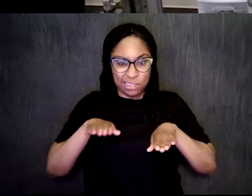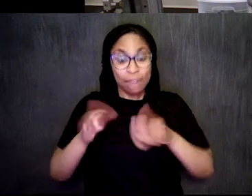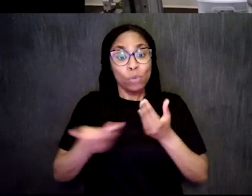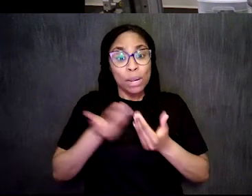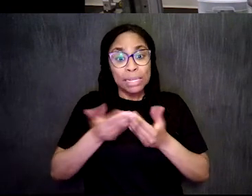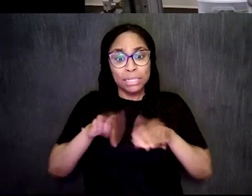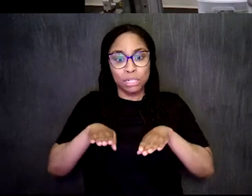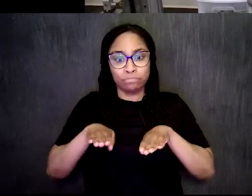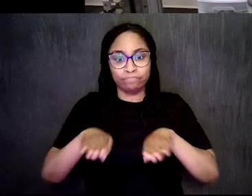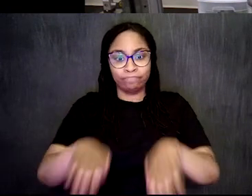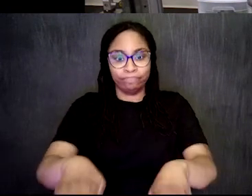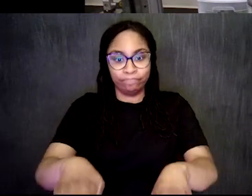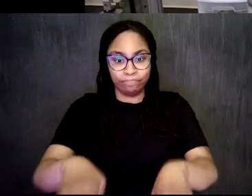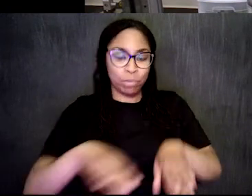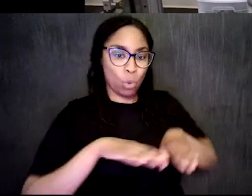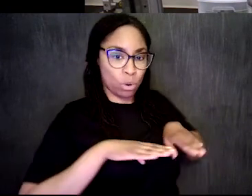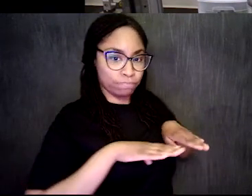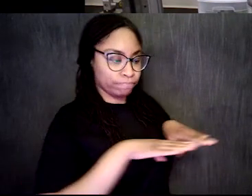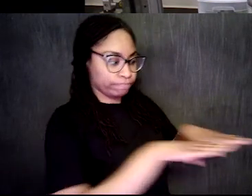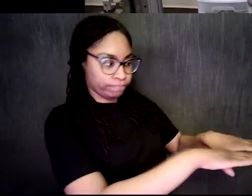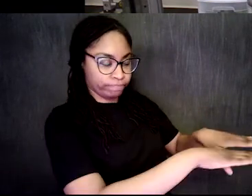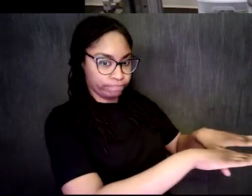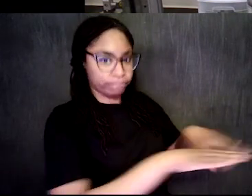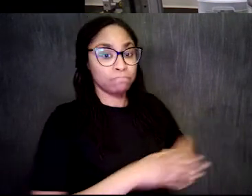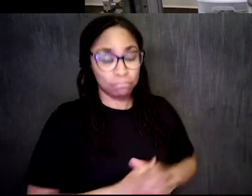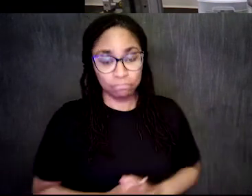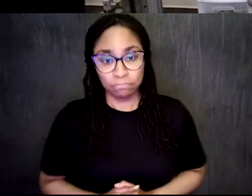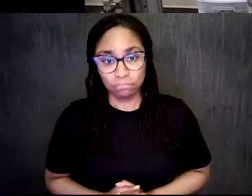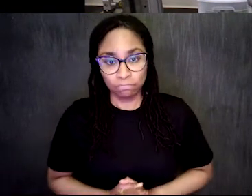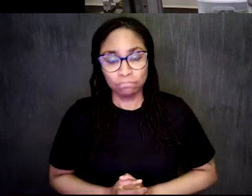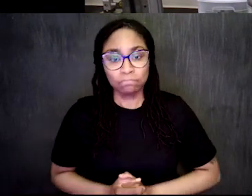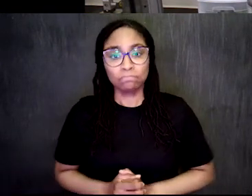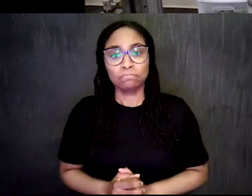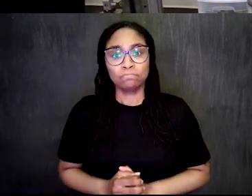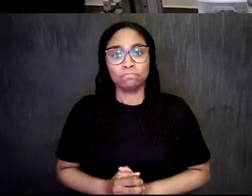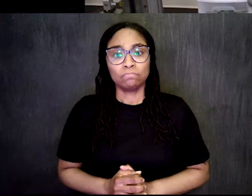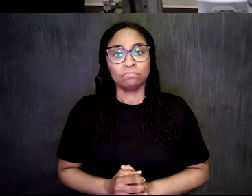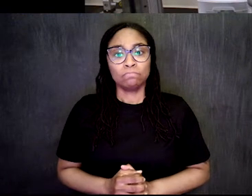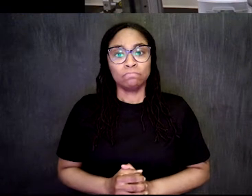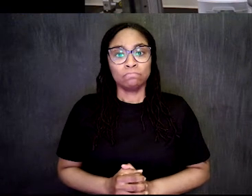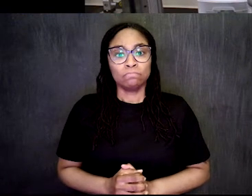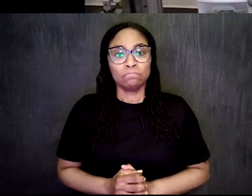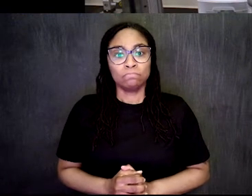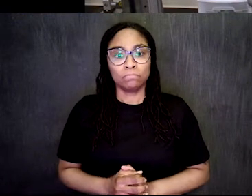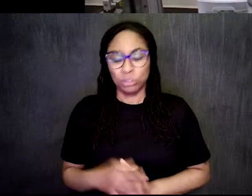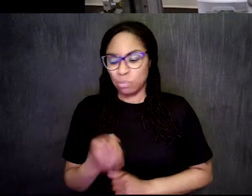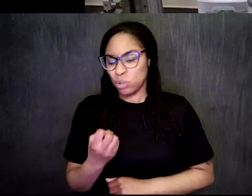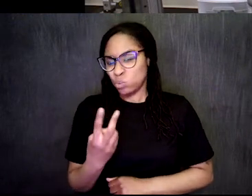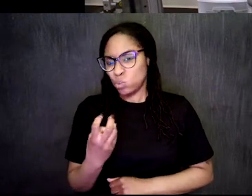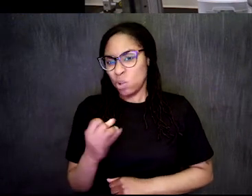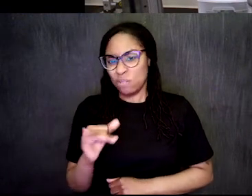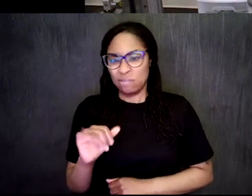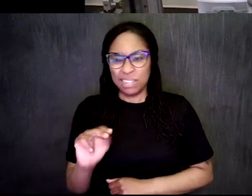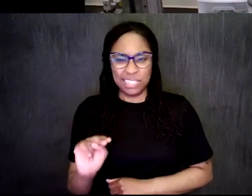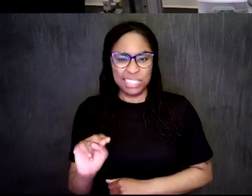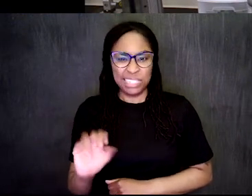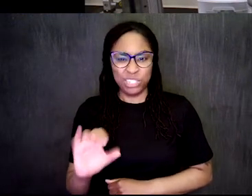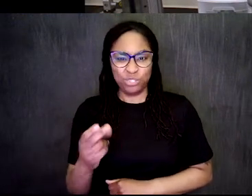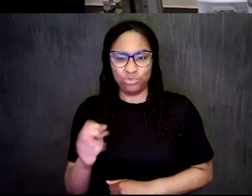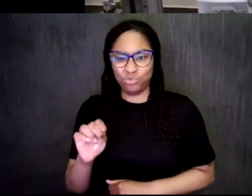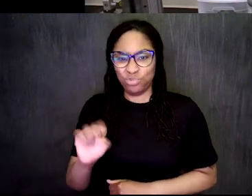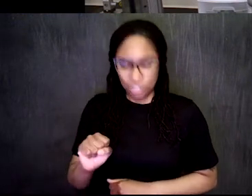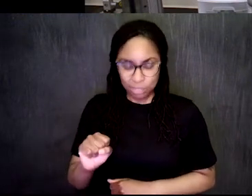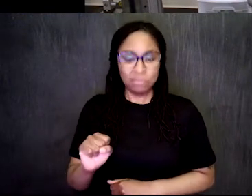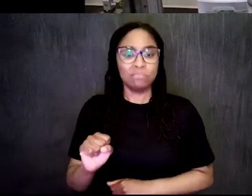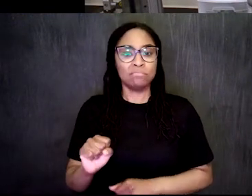hips. If you want to make it a little bit easier, bring your feet a little bit further away. Okay, so we're going to start about 12 inches away from the